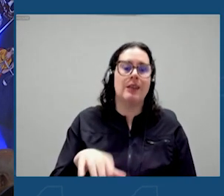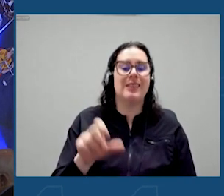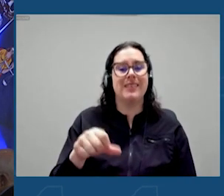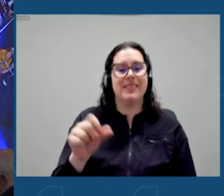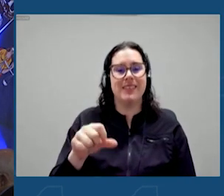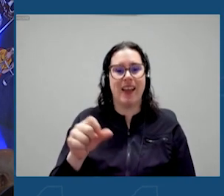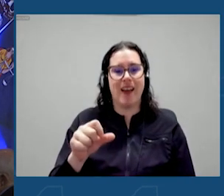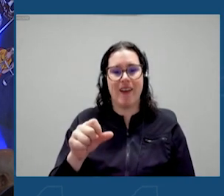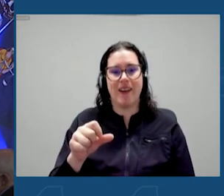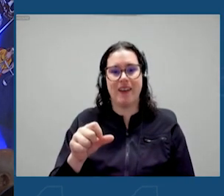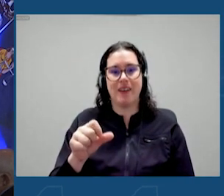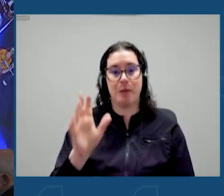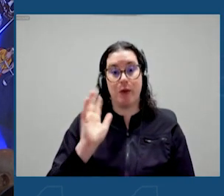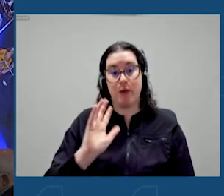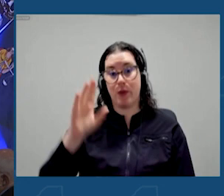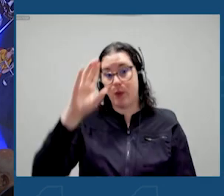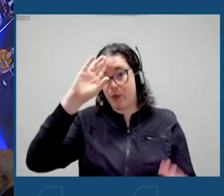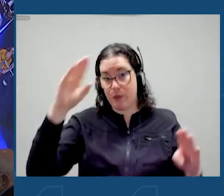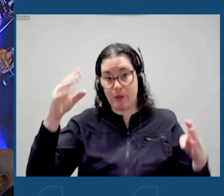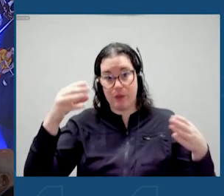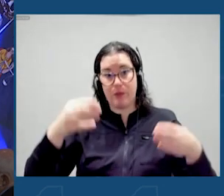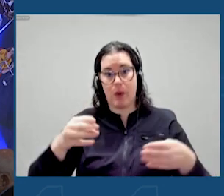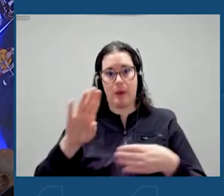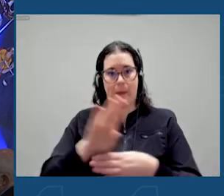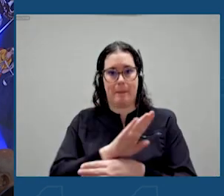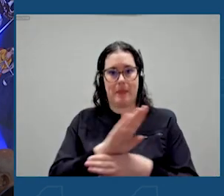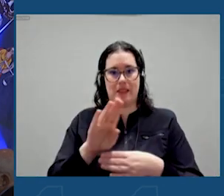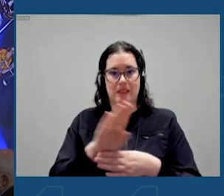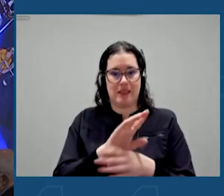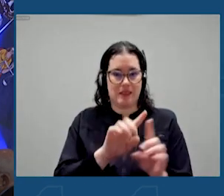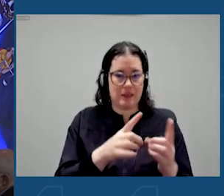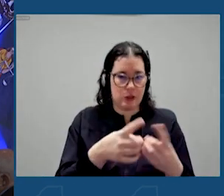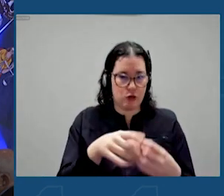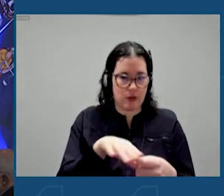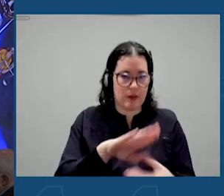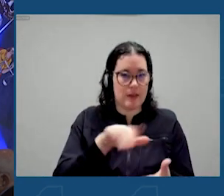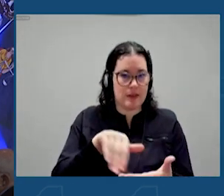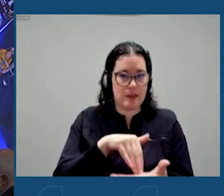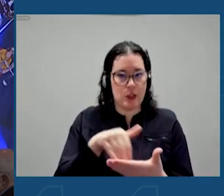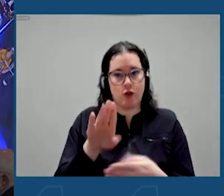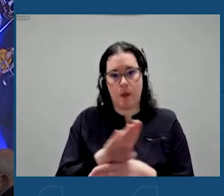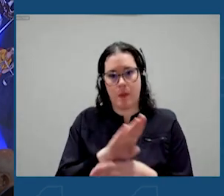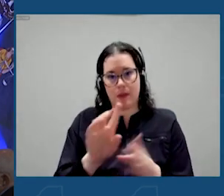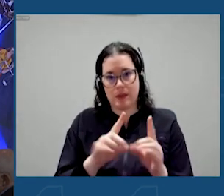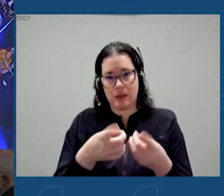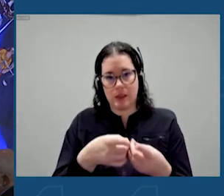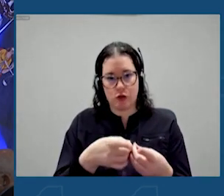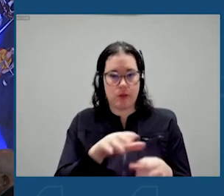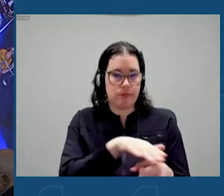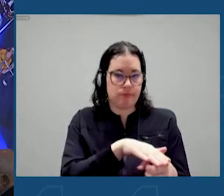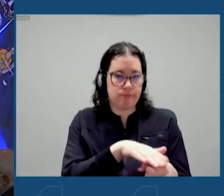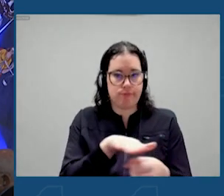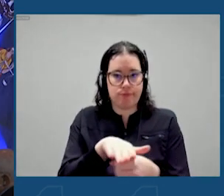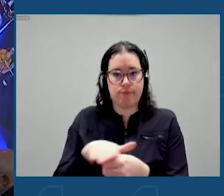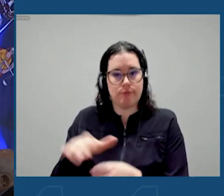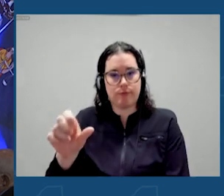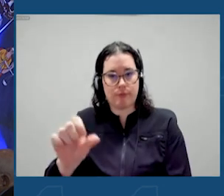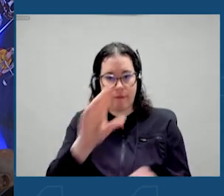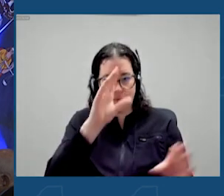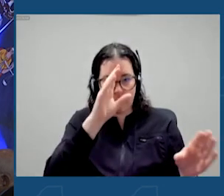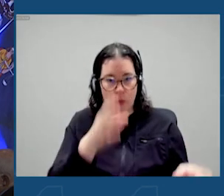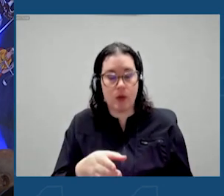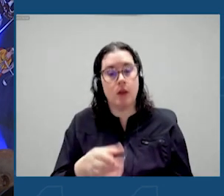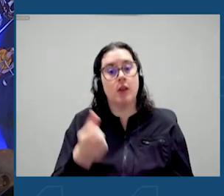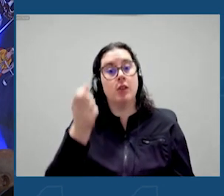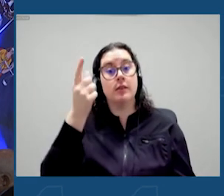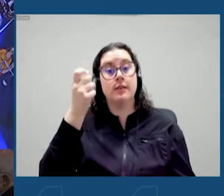focus initially was on our business districts, our central business districts. By the way, business districts